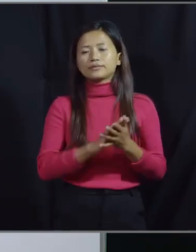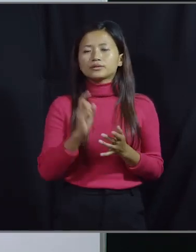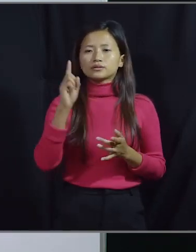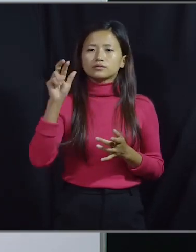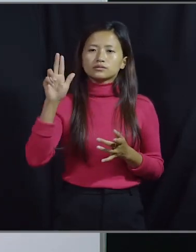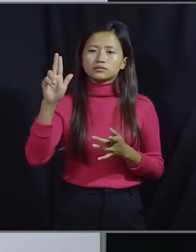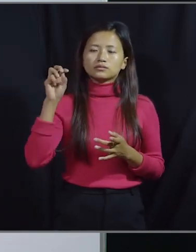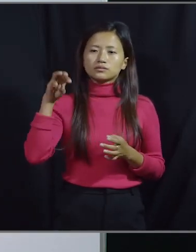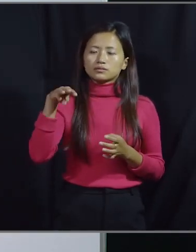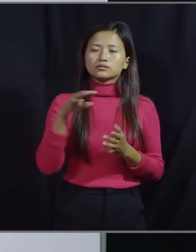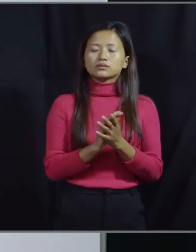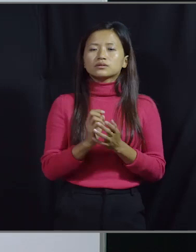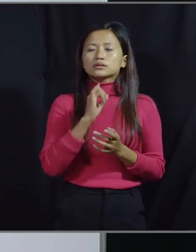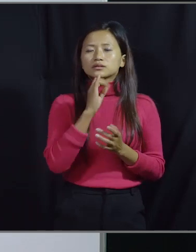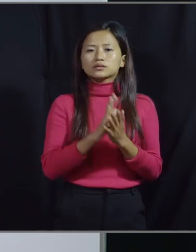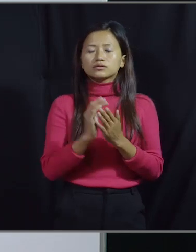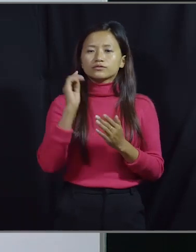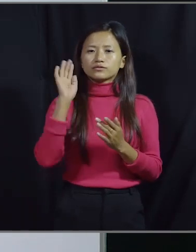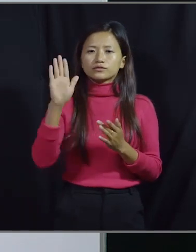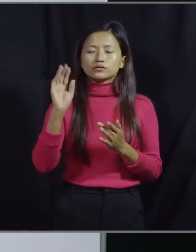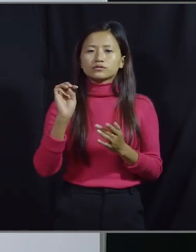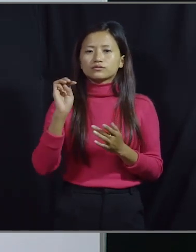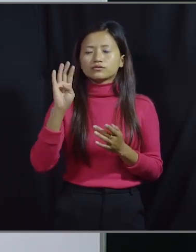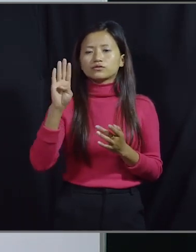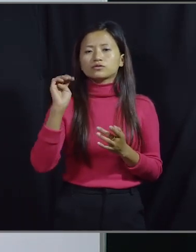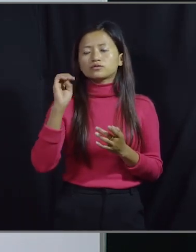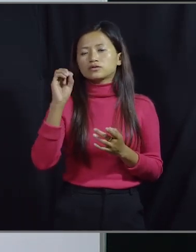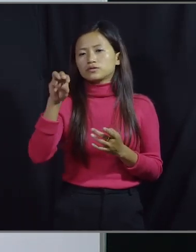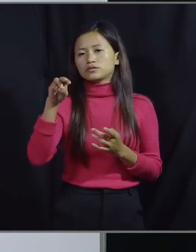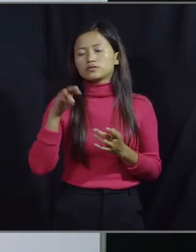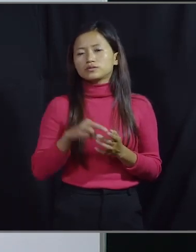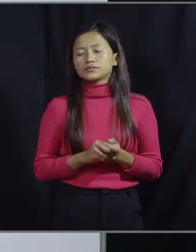18,000 is 5,400.